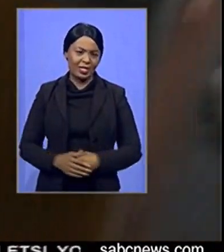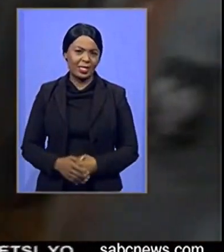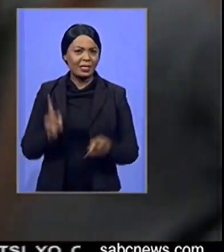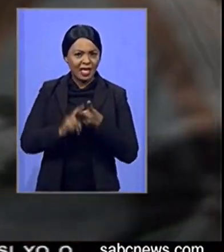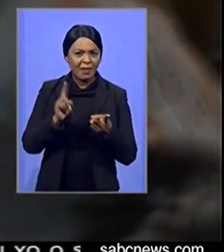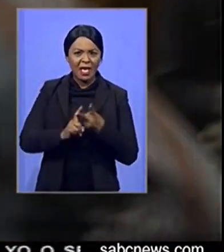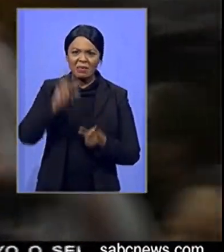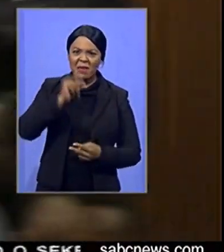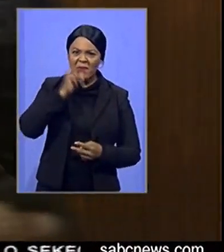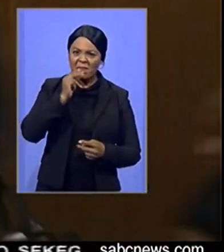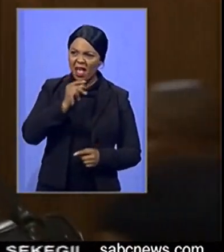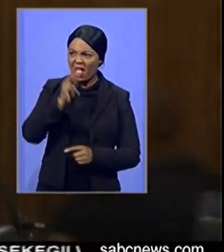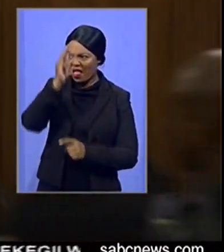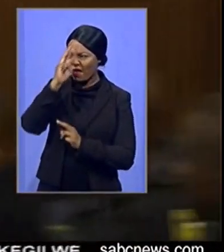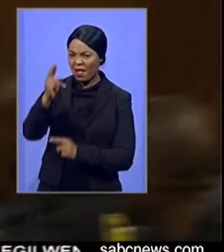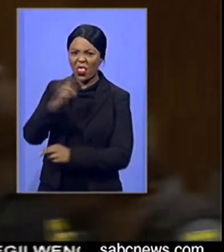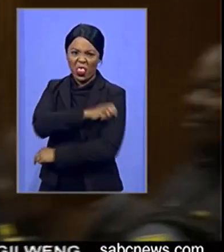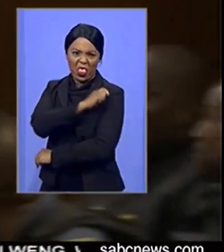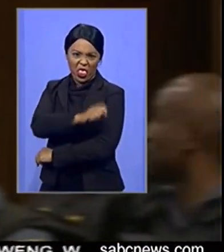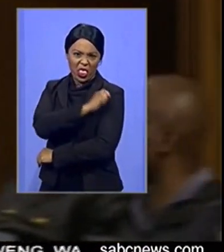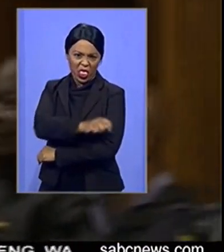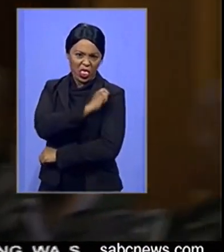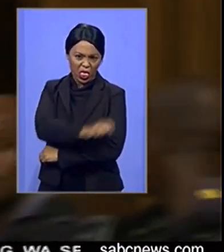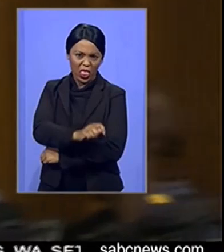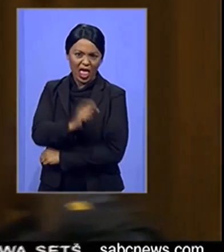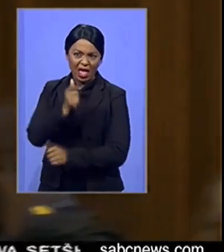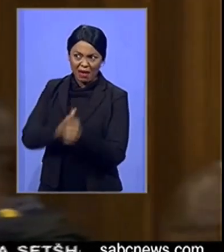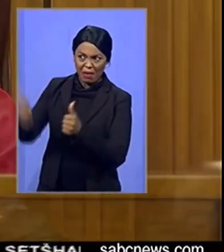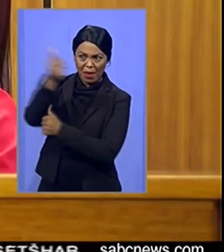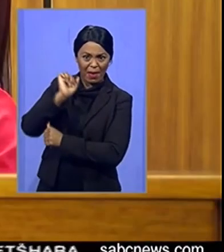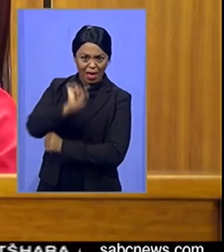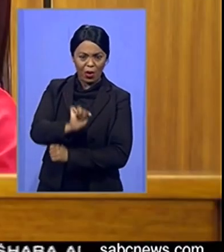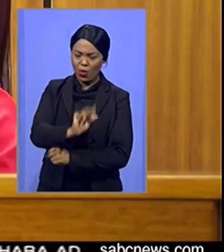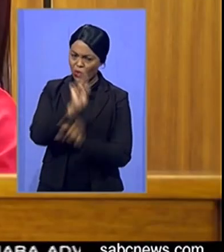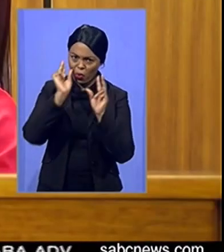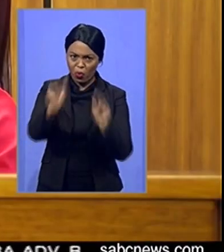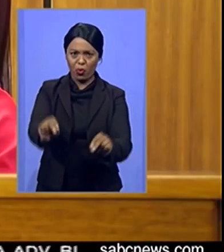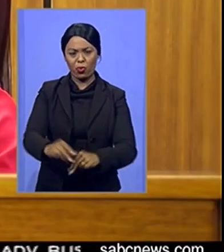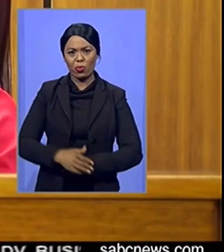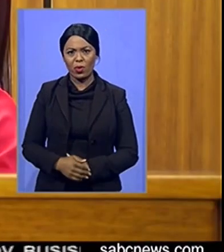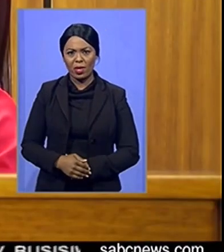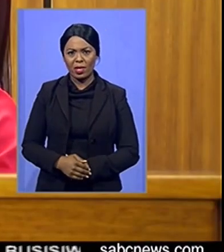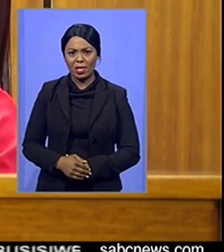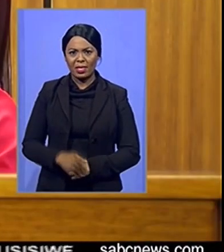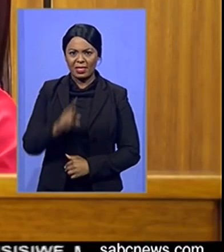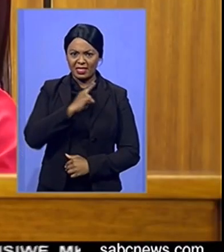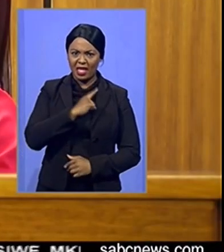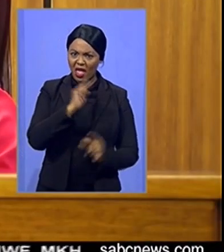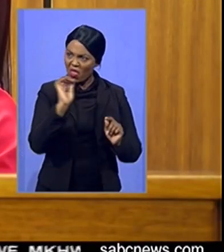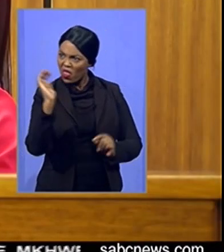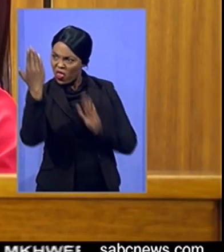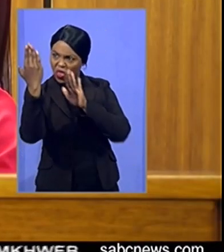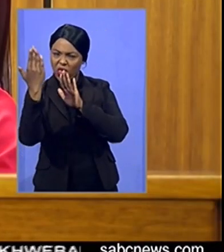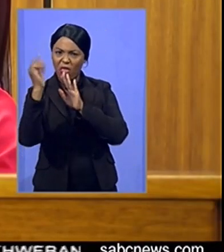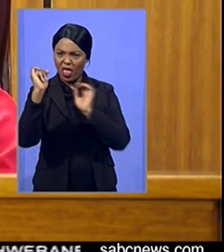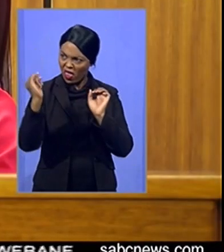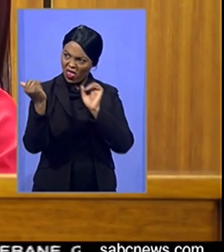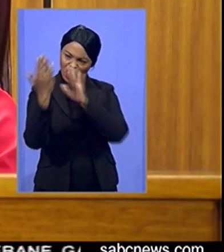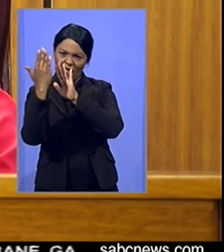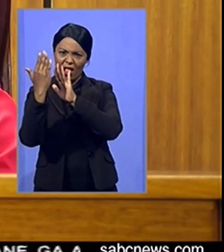speak disrespectfully towards your colleagues. Worse off, you do not address the judge in the parlance that